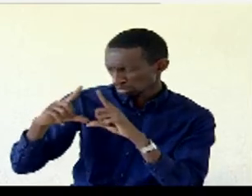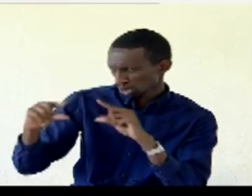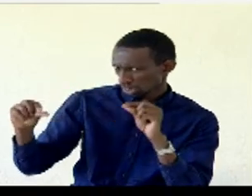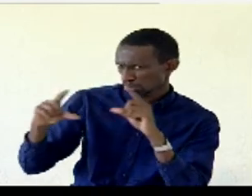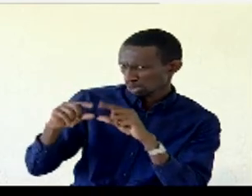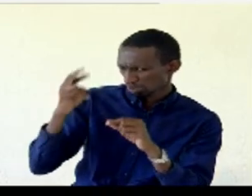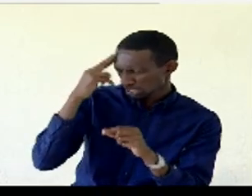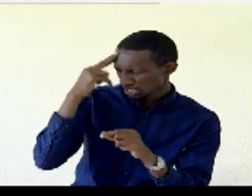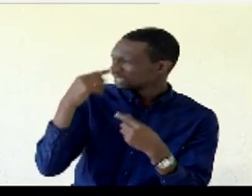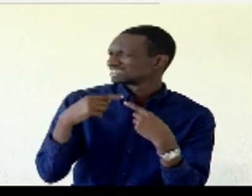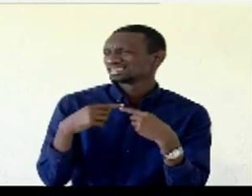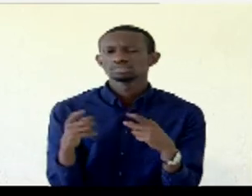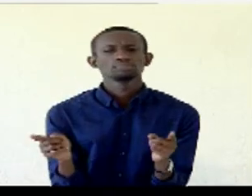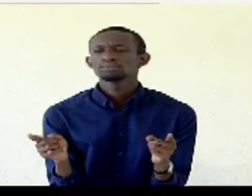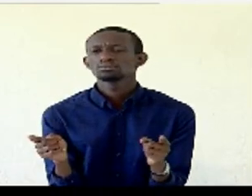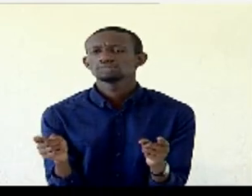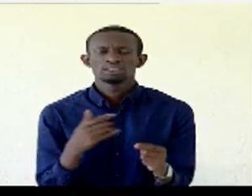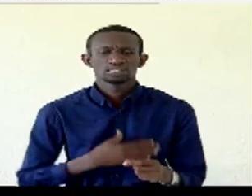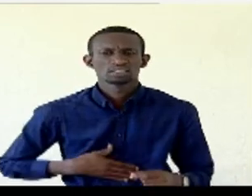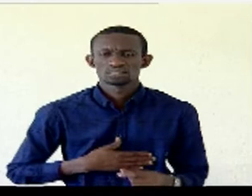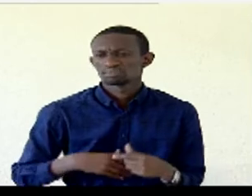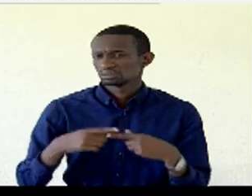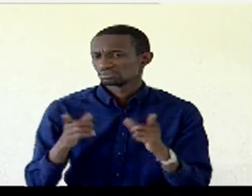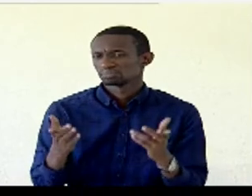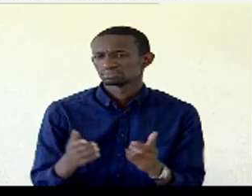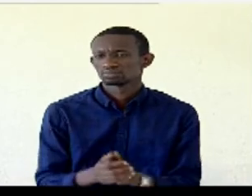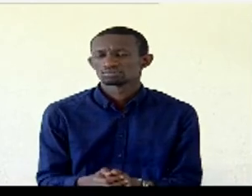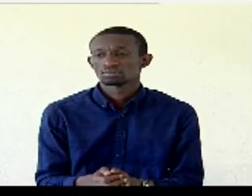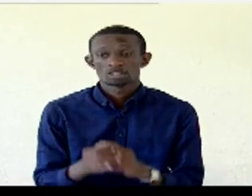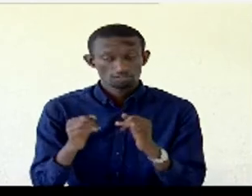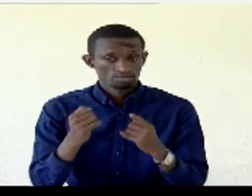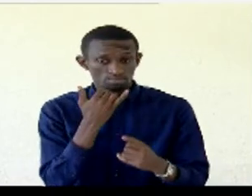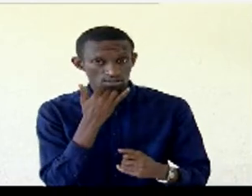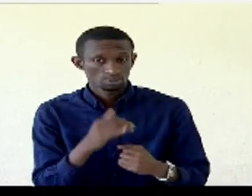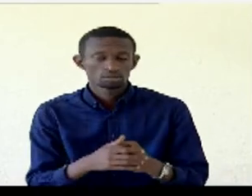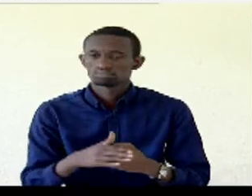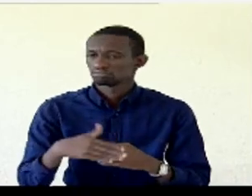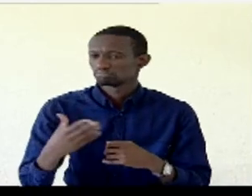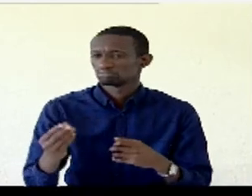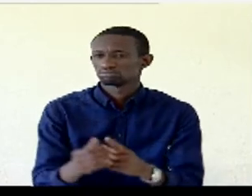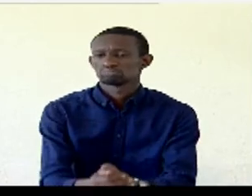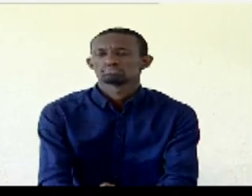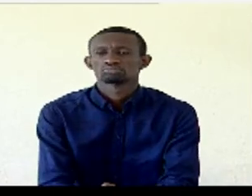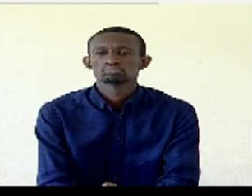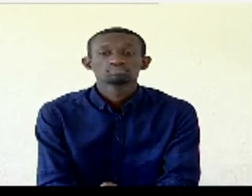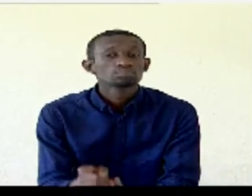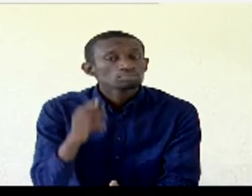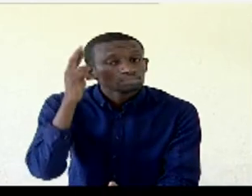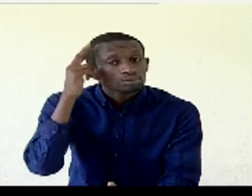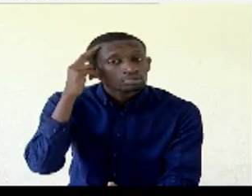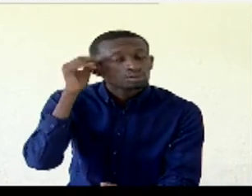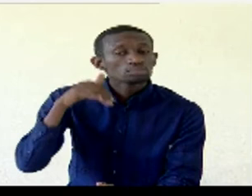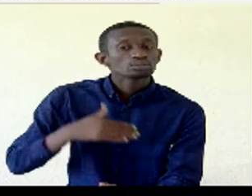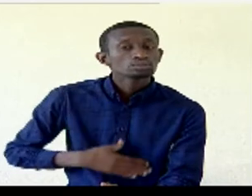them wrongly, your scientific statement loses meaning. Remember, in science, as long as what